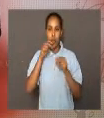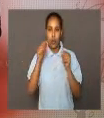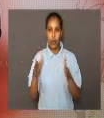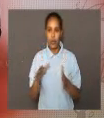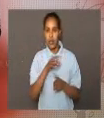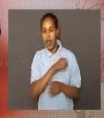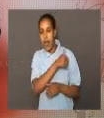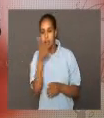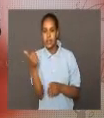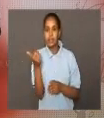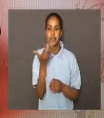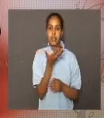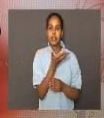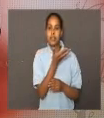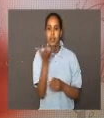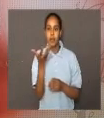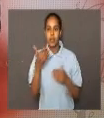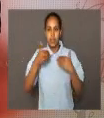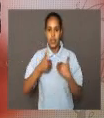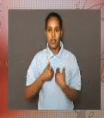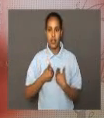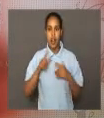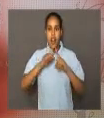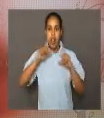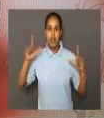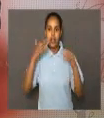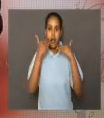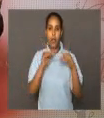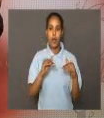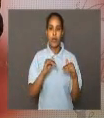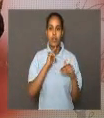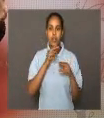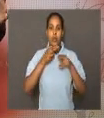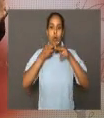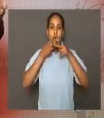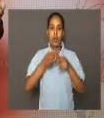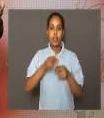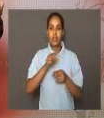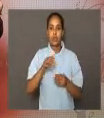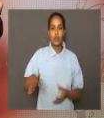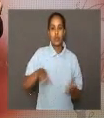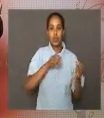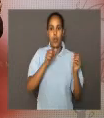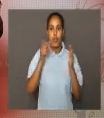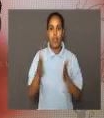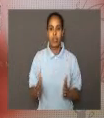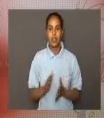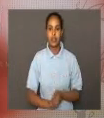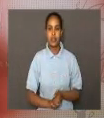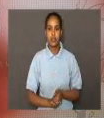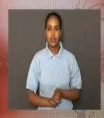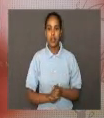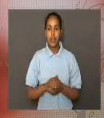the other substance that exists in the larger amount is called the solvent.